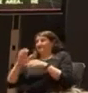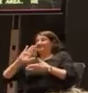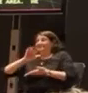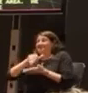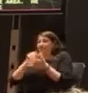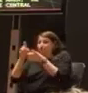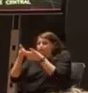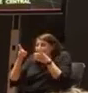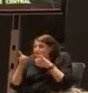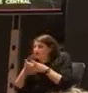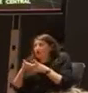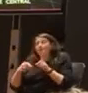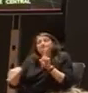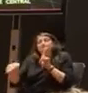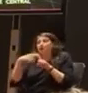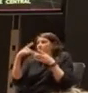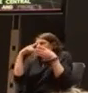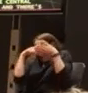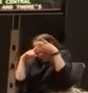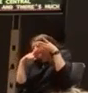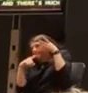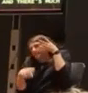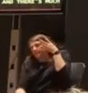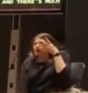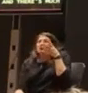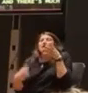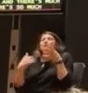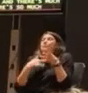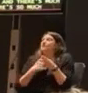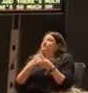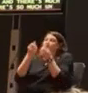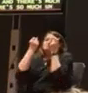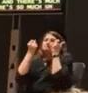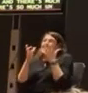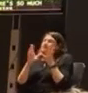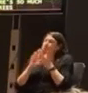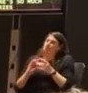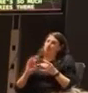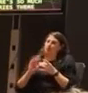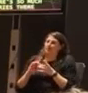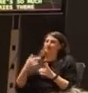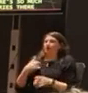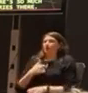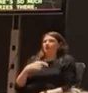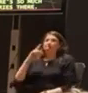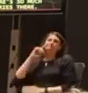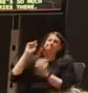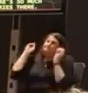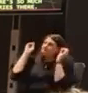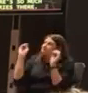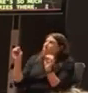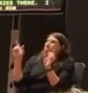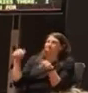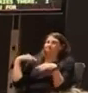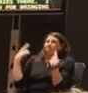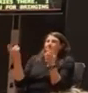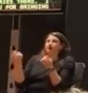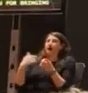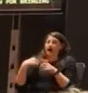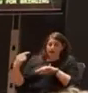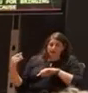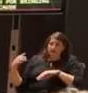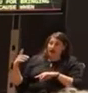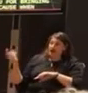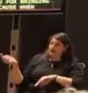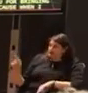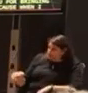District, and there's much more. There's so much untold stories here. I applaud you for bringing this out, because when I came here, I saw these parks, but I didn't know